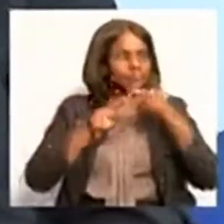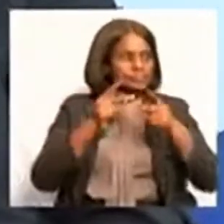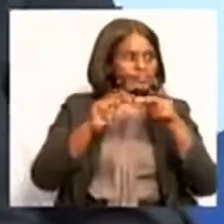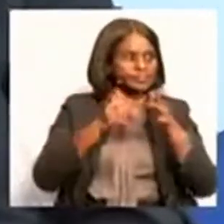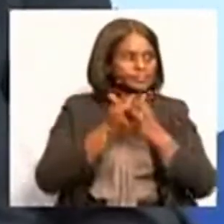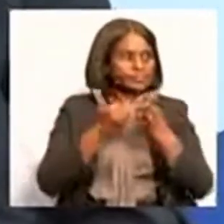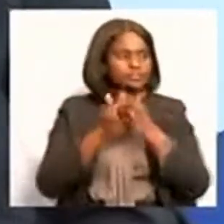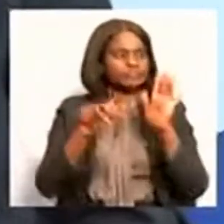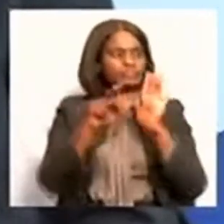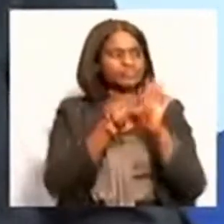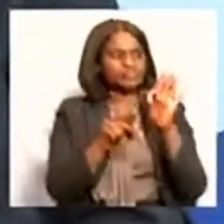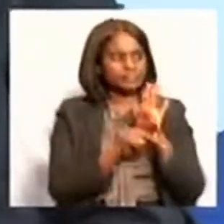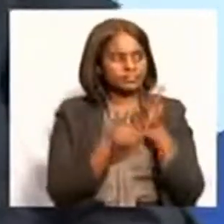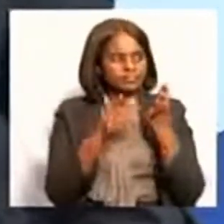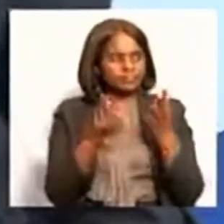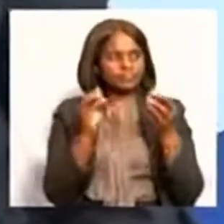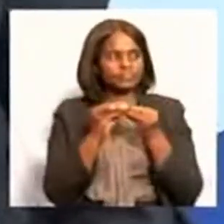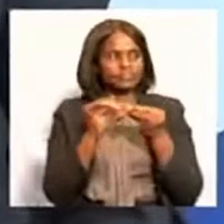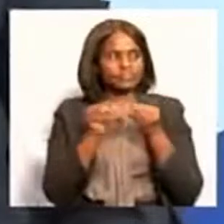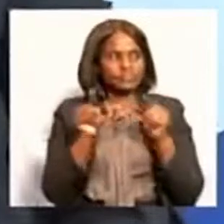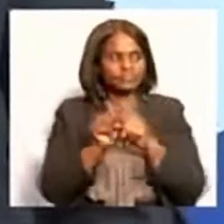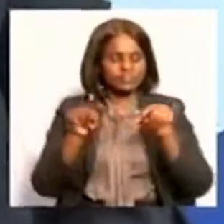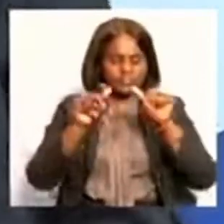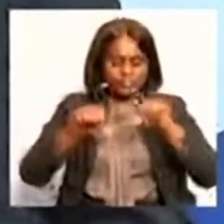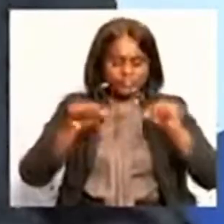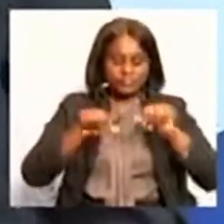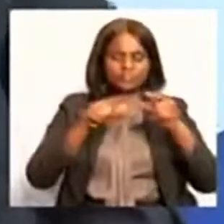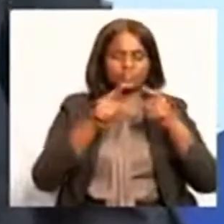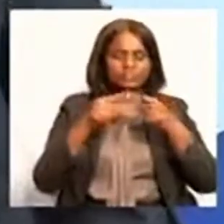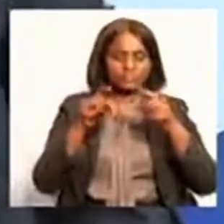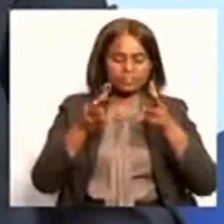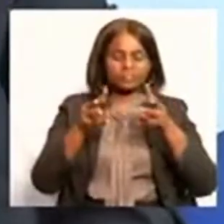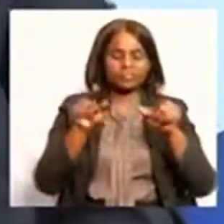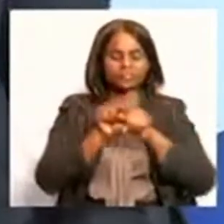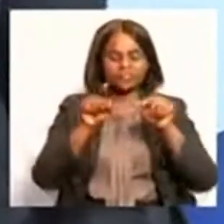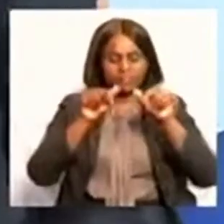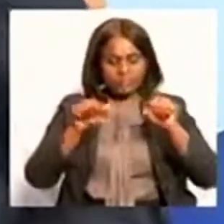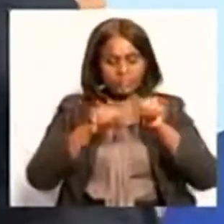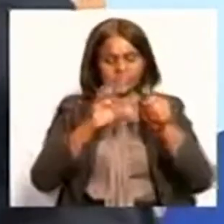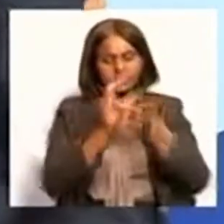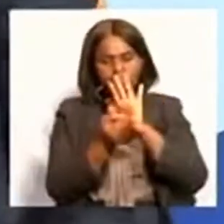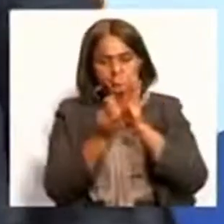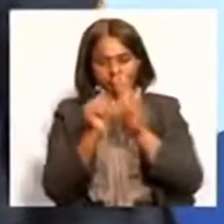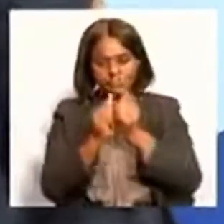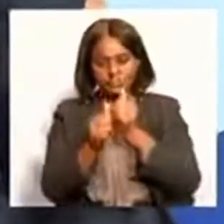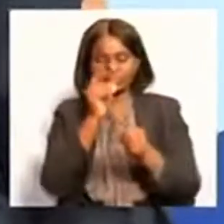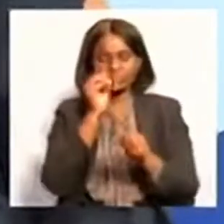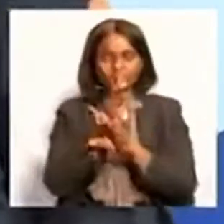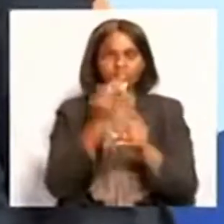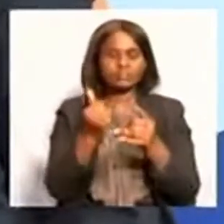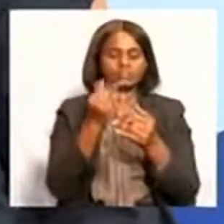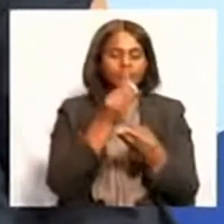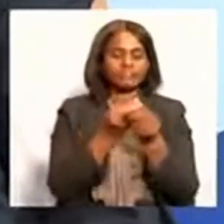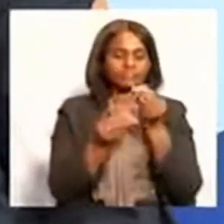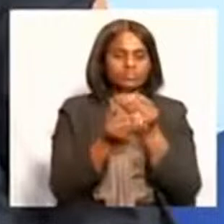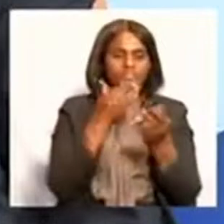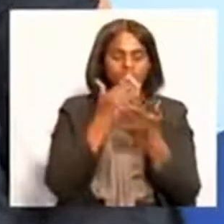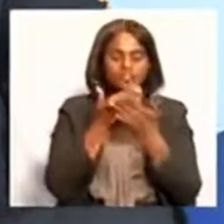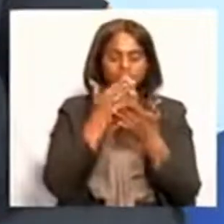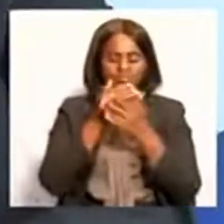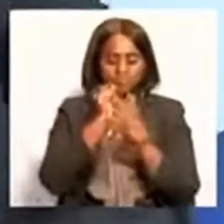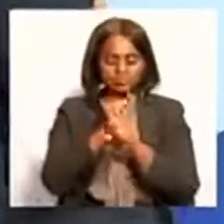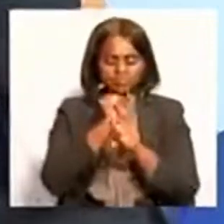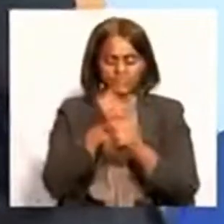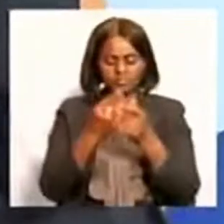procedures, the policies, the audit methodology, the audit files. That already now contributes to the quality work that we produce.